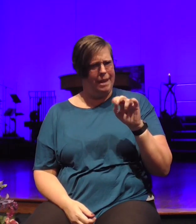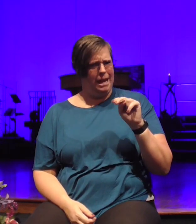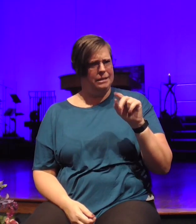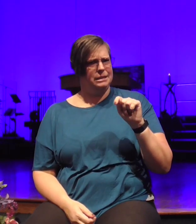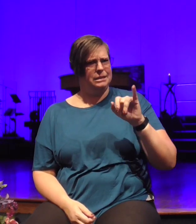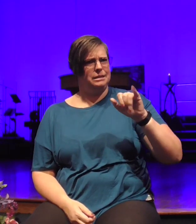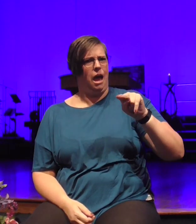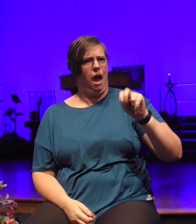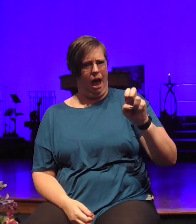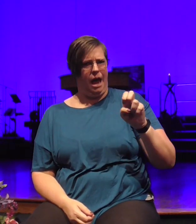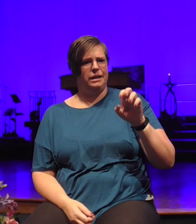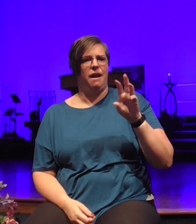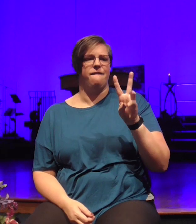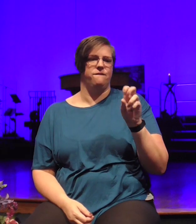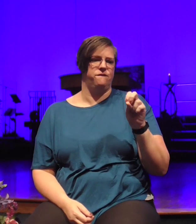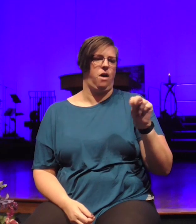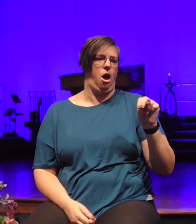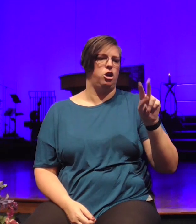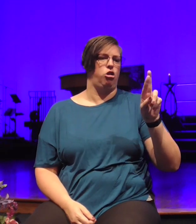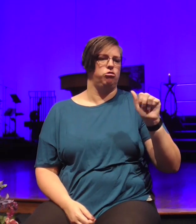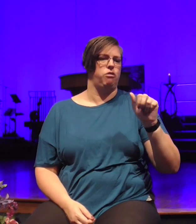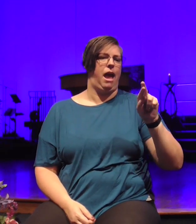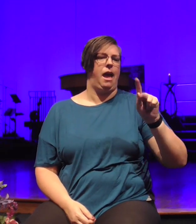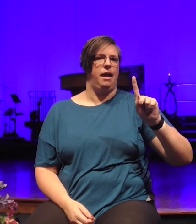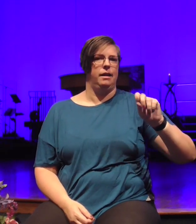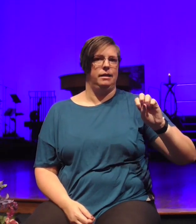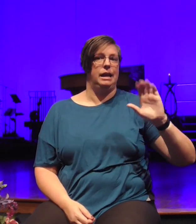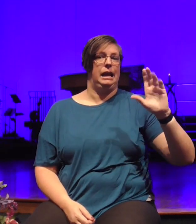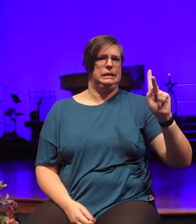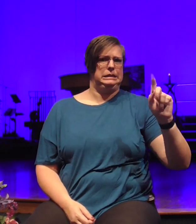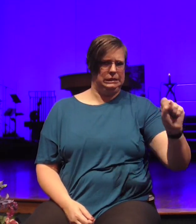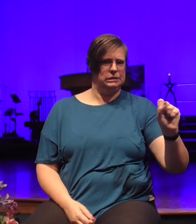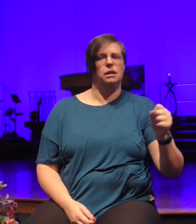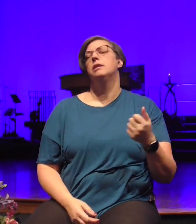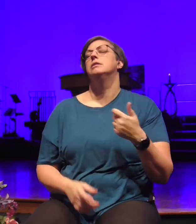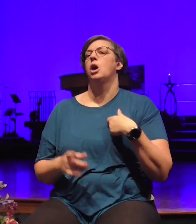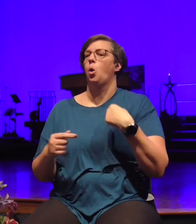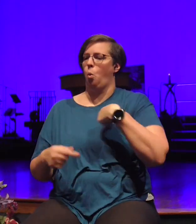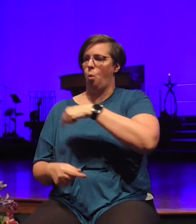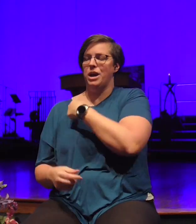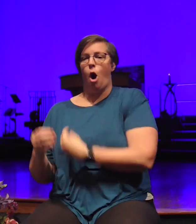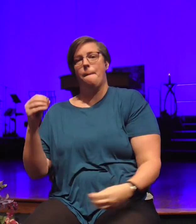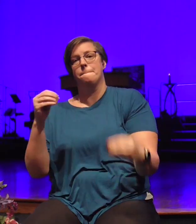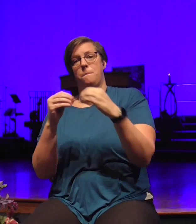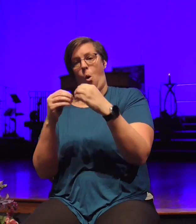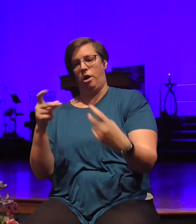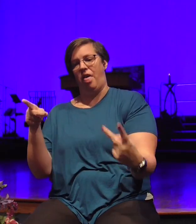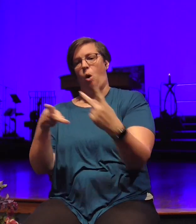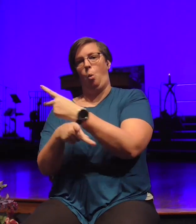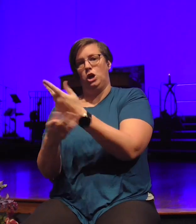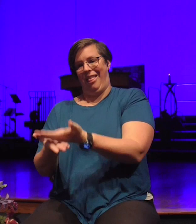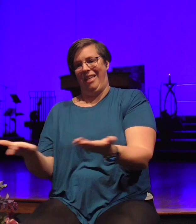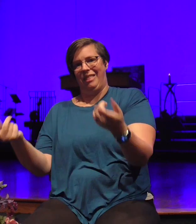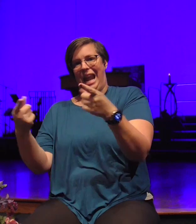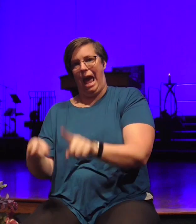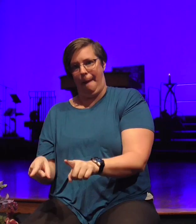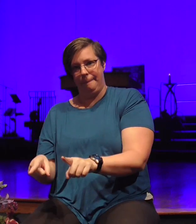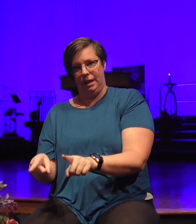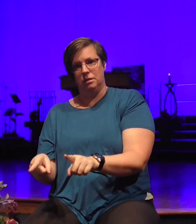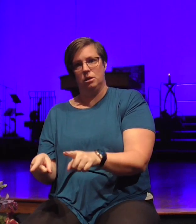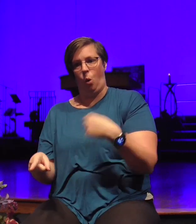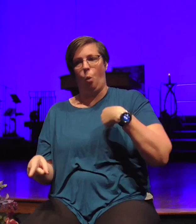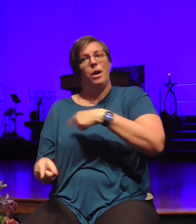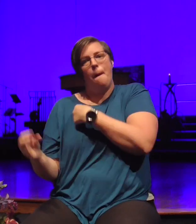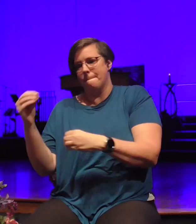"We are all more than the worst thing that has ever happened to us. All of us need to stop